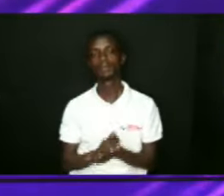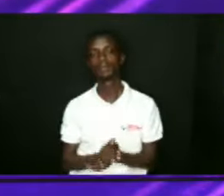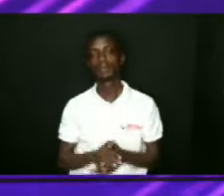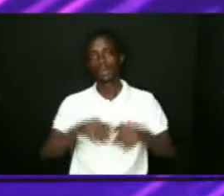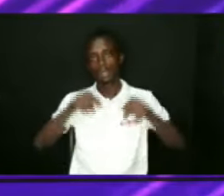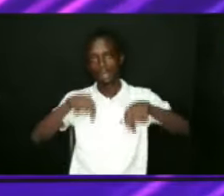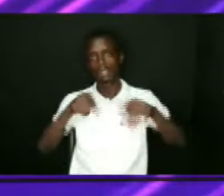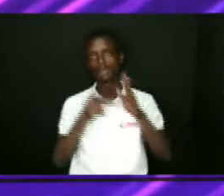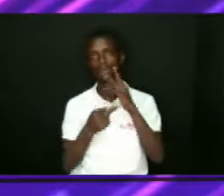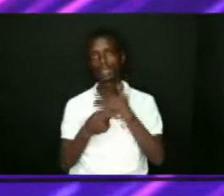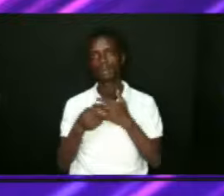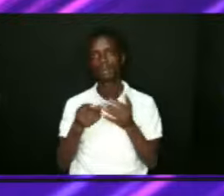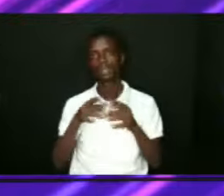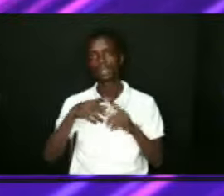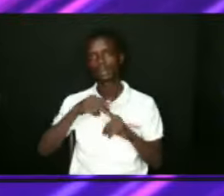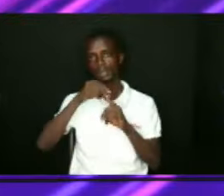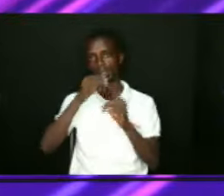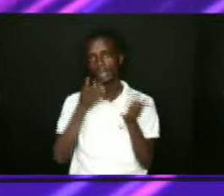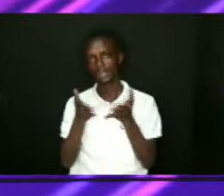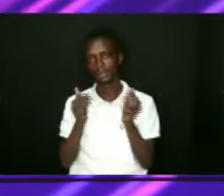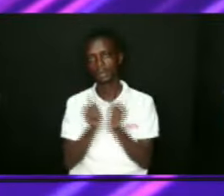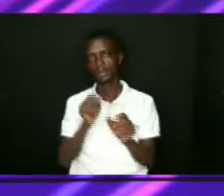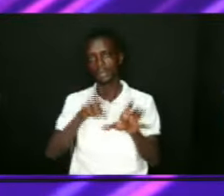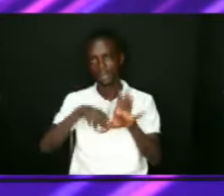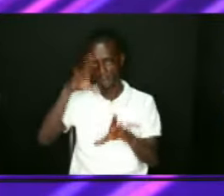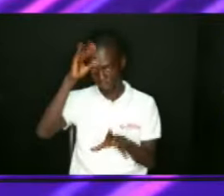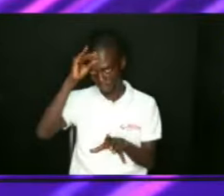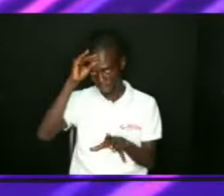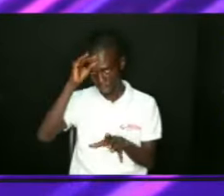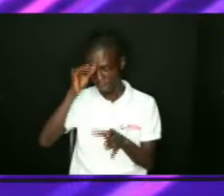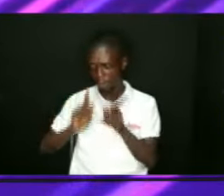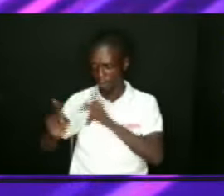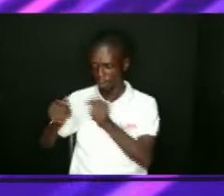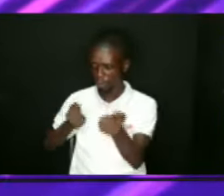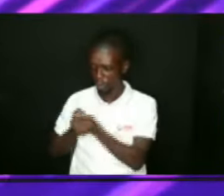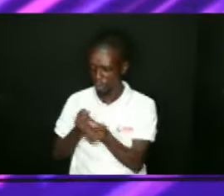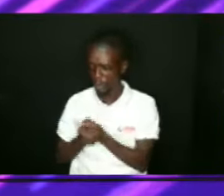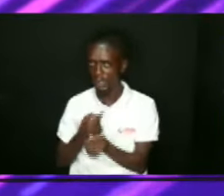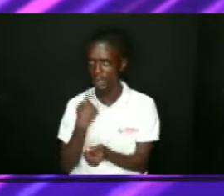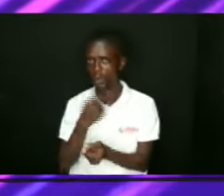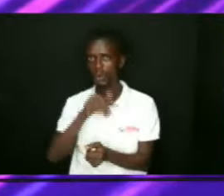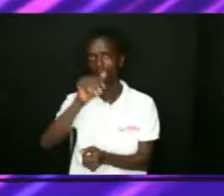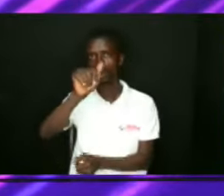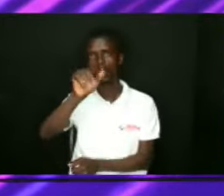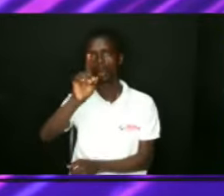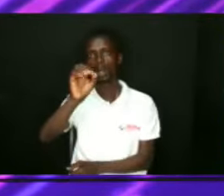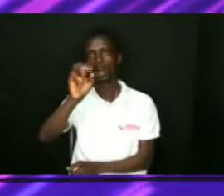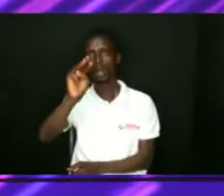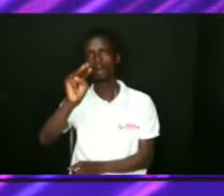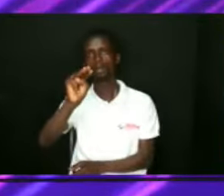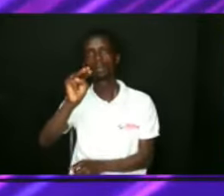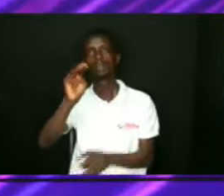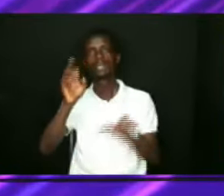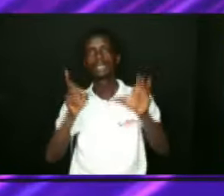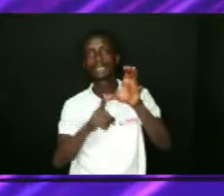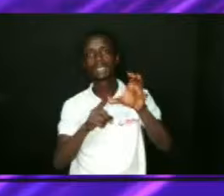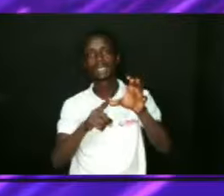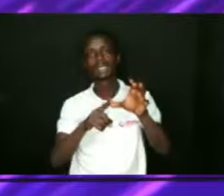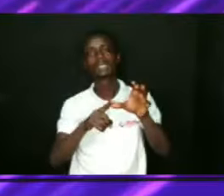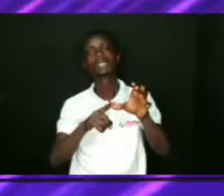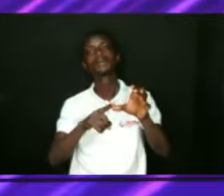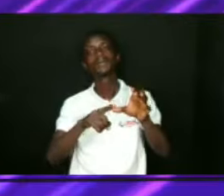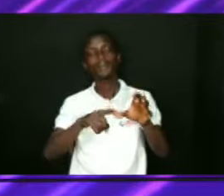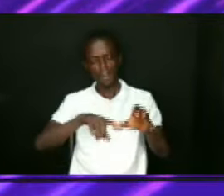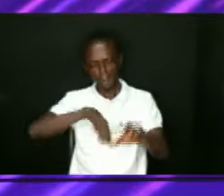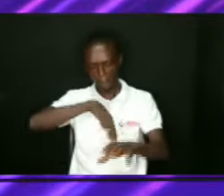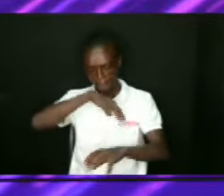with the chairman of the Church of Pentecost is sponsored by Adum City Estate. Adum City Estate is saying that you can own a luxury